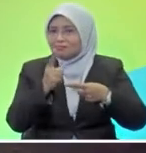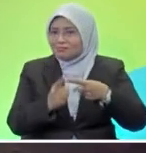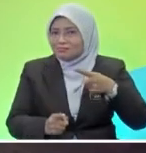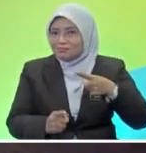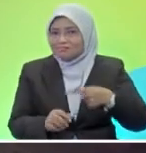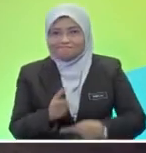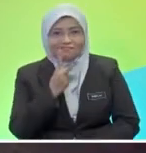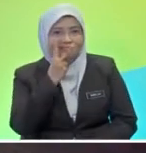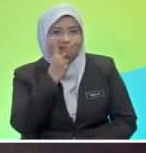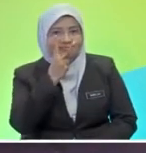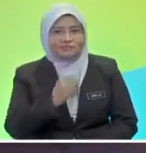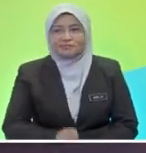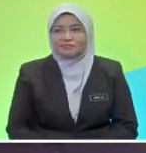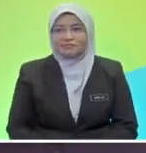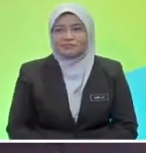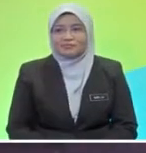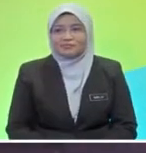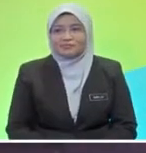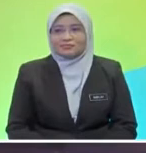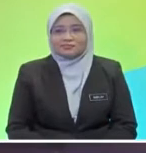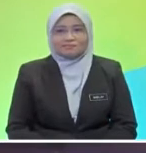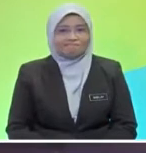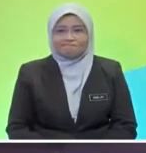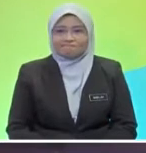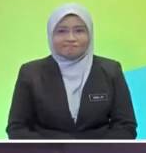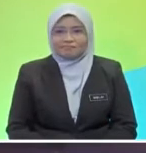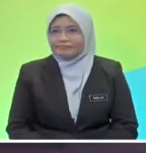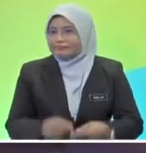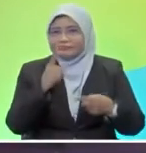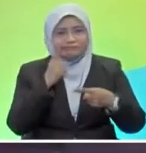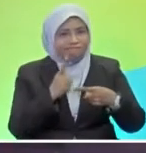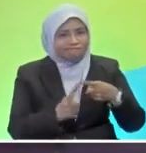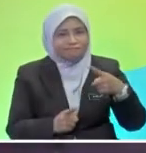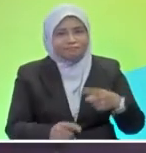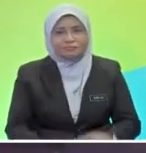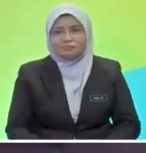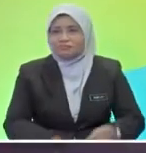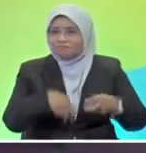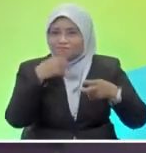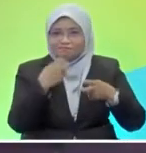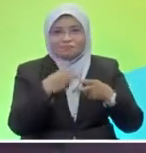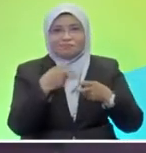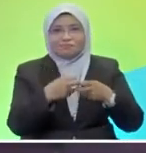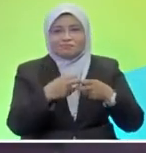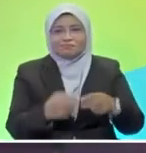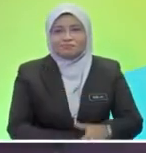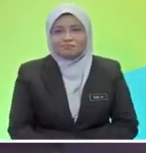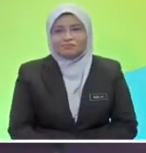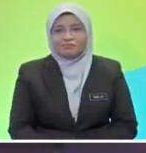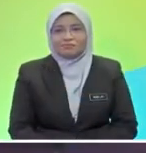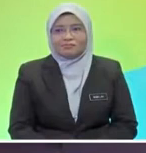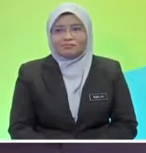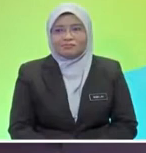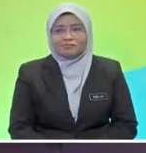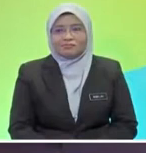It's okay. First try. Oh, teacher, I cannot. It's too hard as well. But you are progressing.